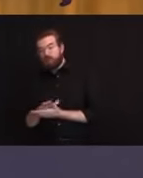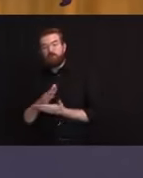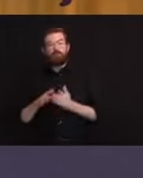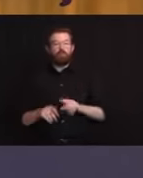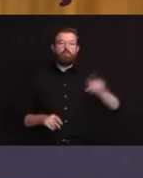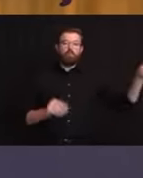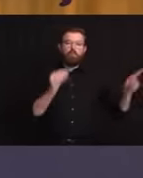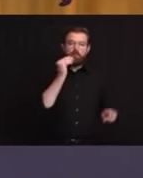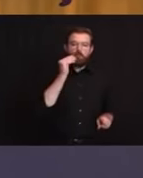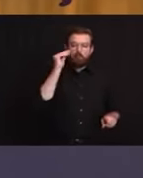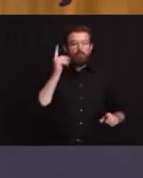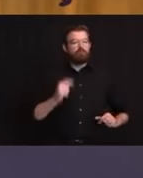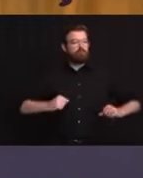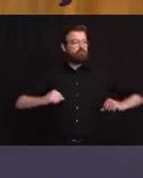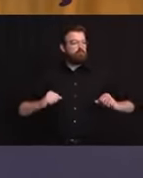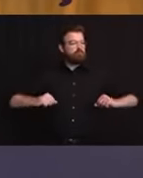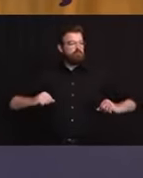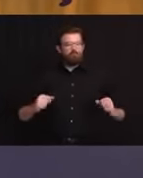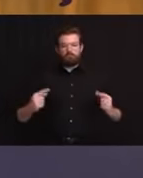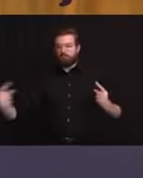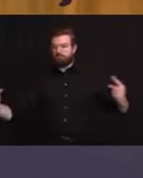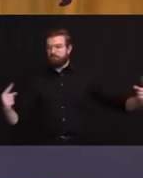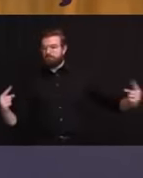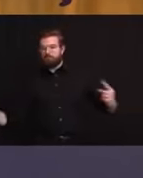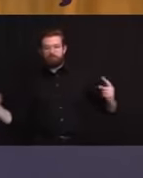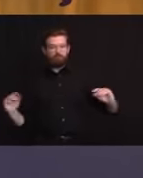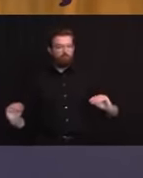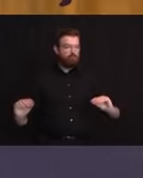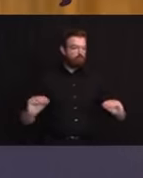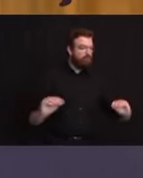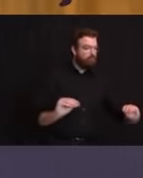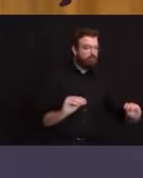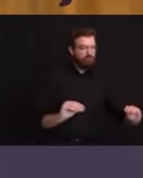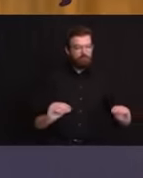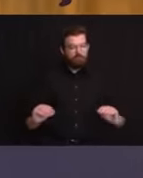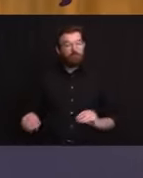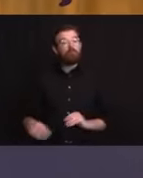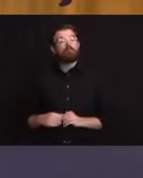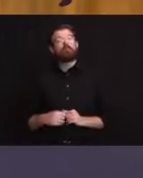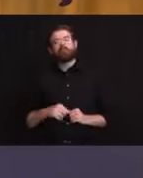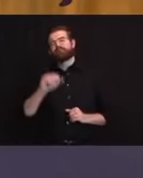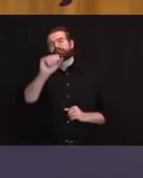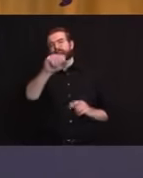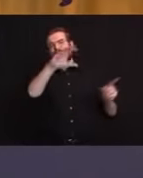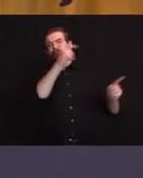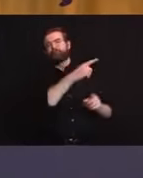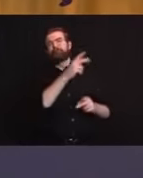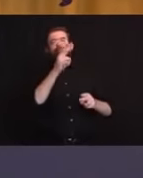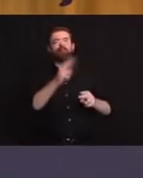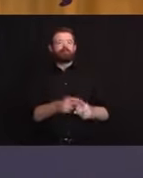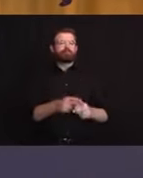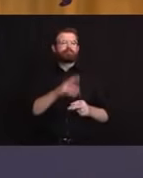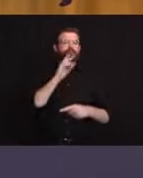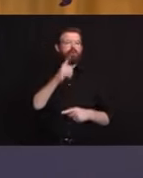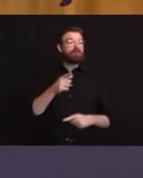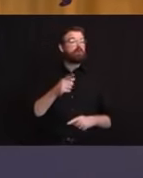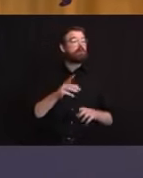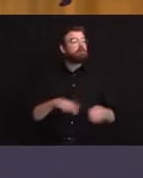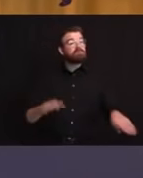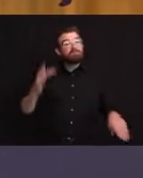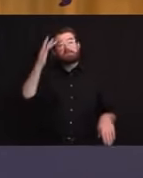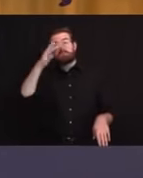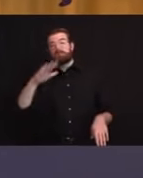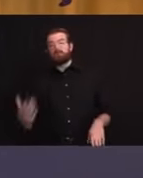I heard he said that. This was an interview with Chris Wallace. I read several other highlights related to that, but I